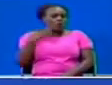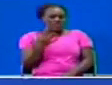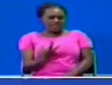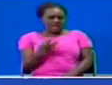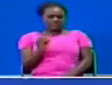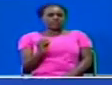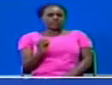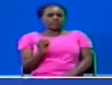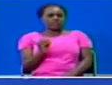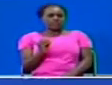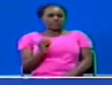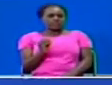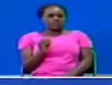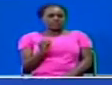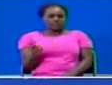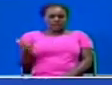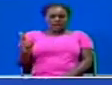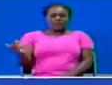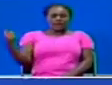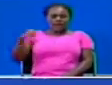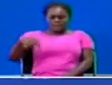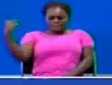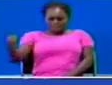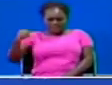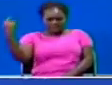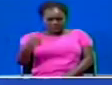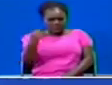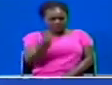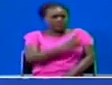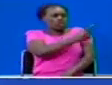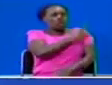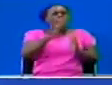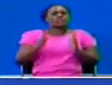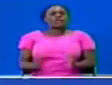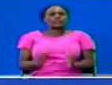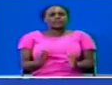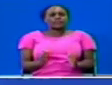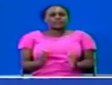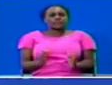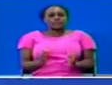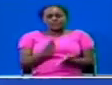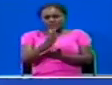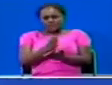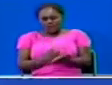people, also with guns, had come and started beating doctors who we were with, some of them ladies, even tearing up.